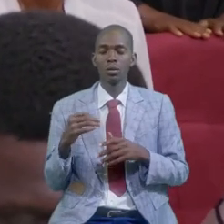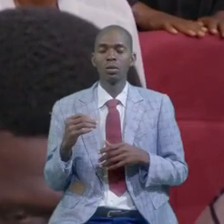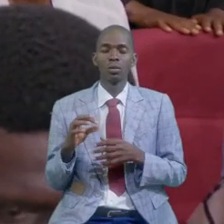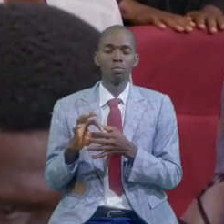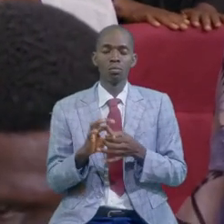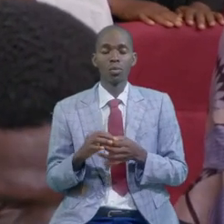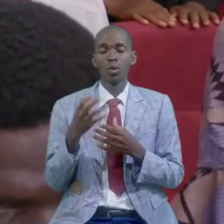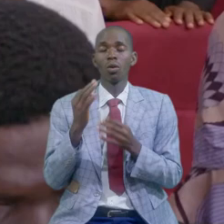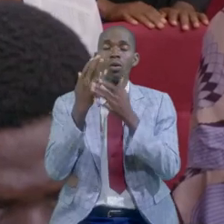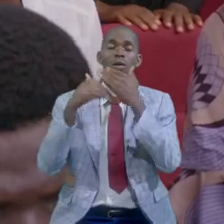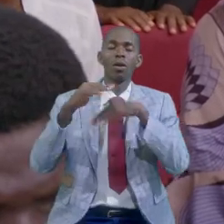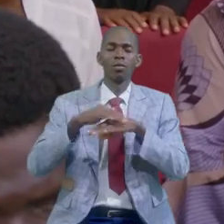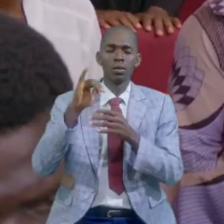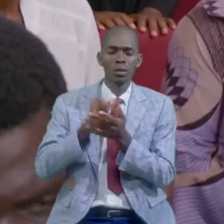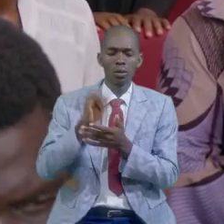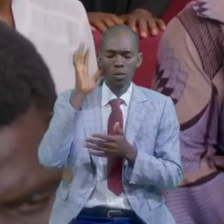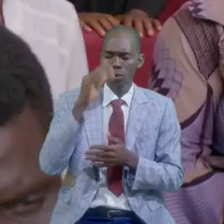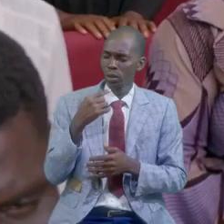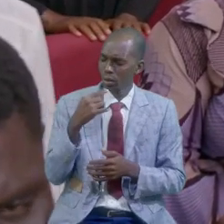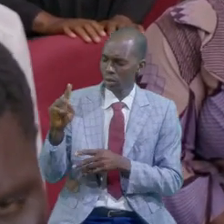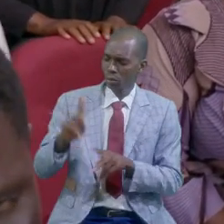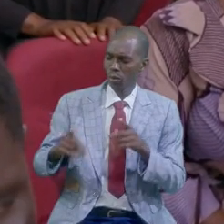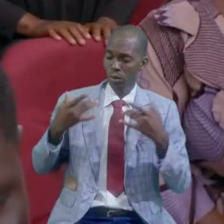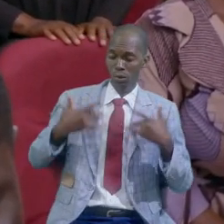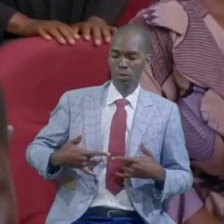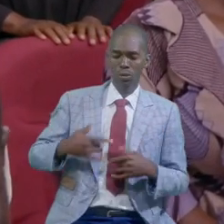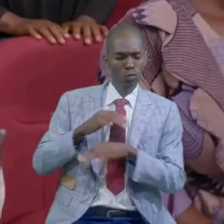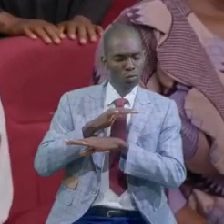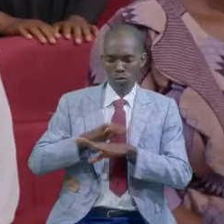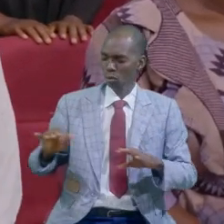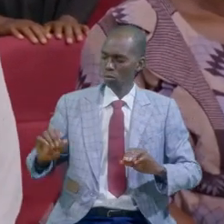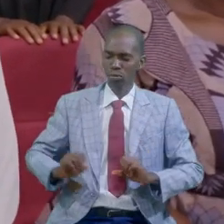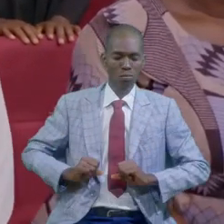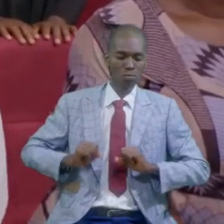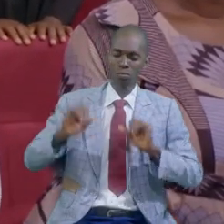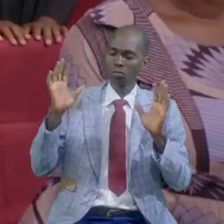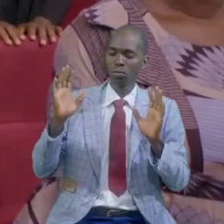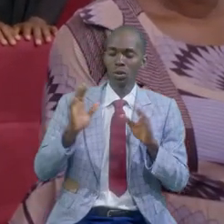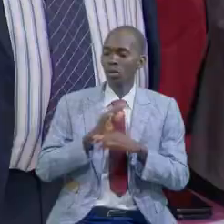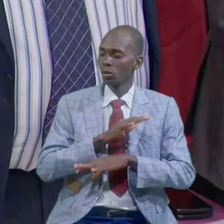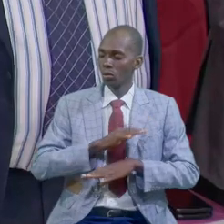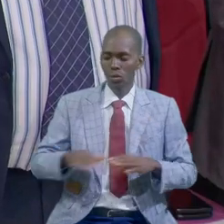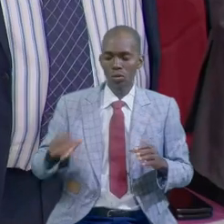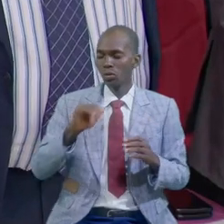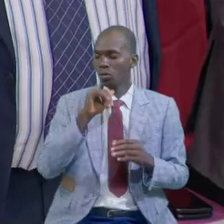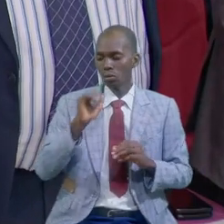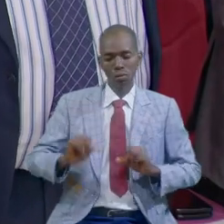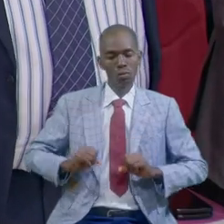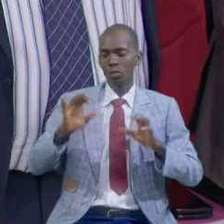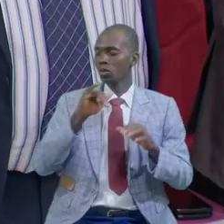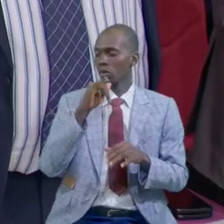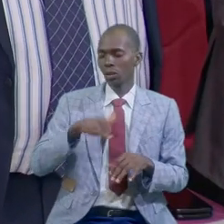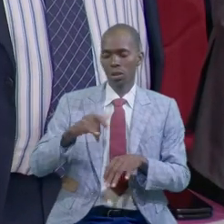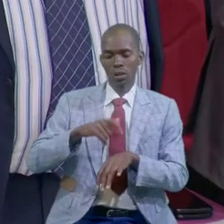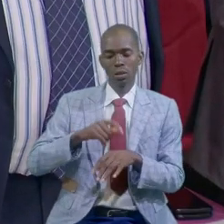them every time, don't give up. It's not time to give up. There's